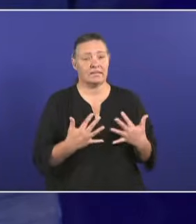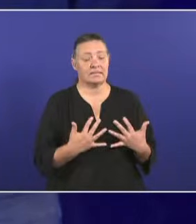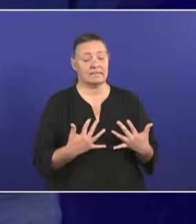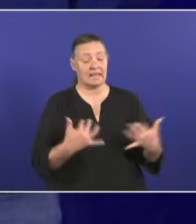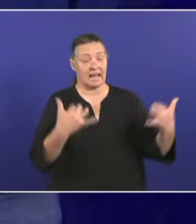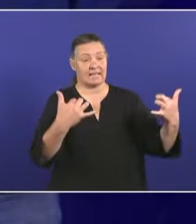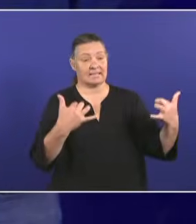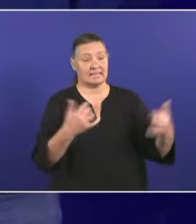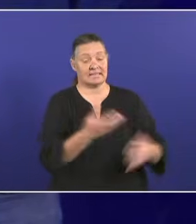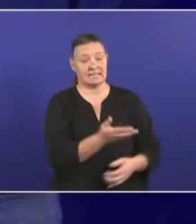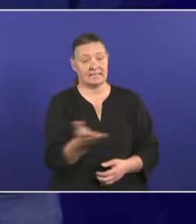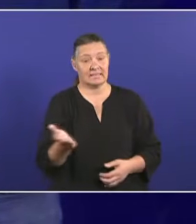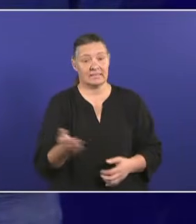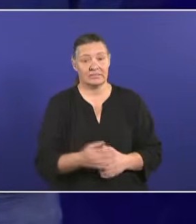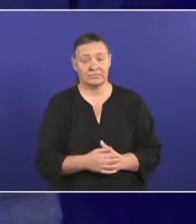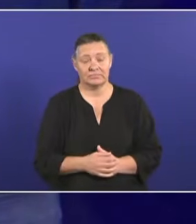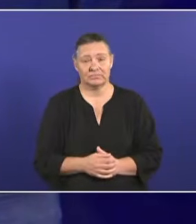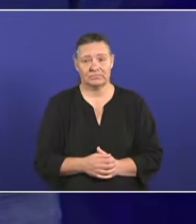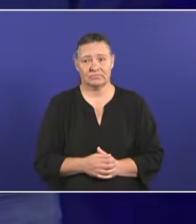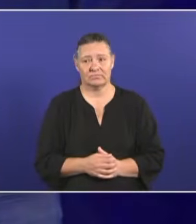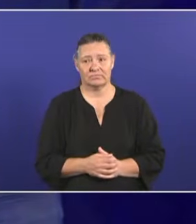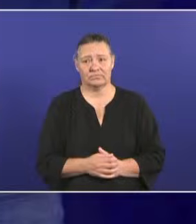Delegates,